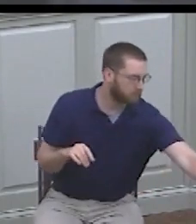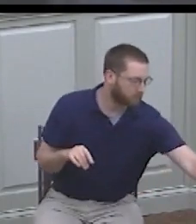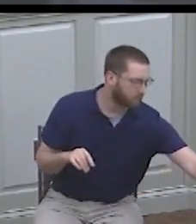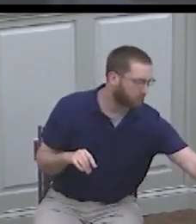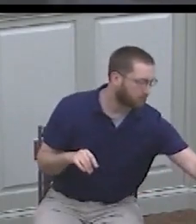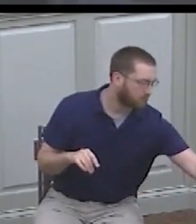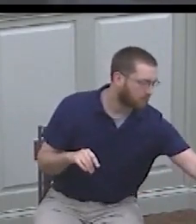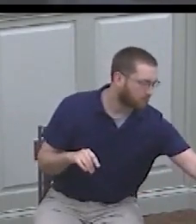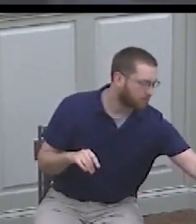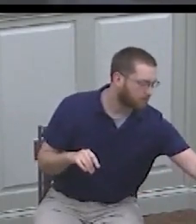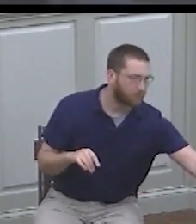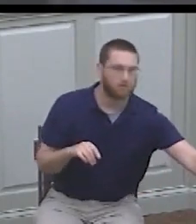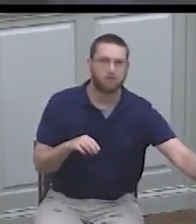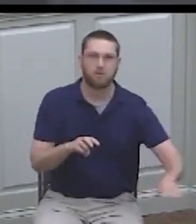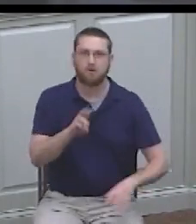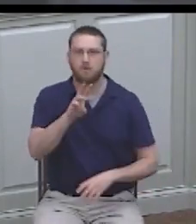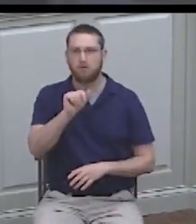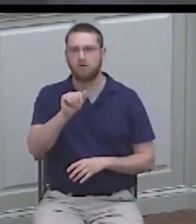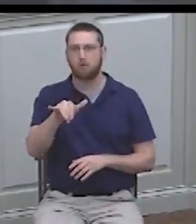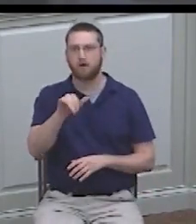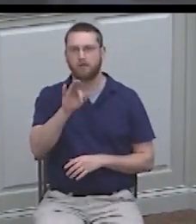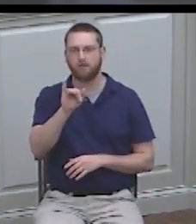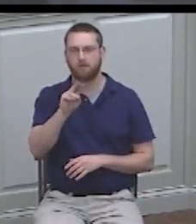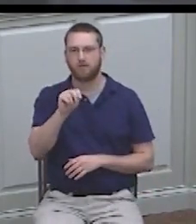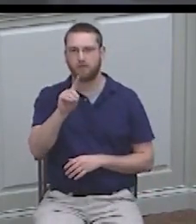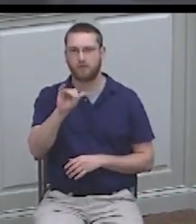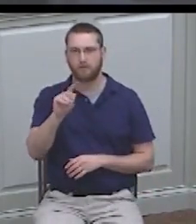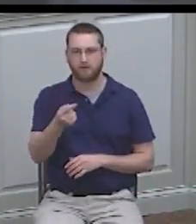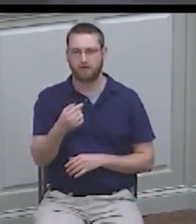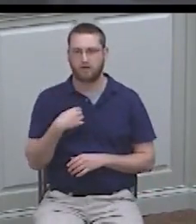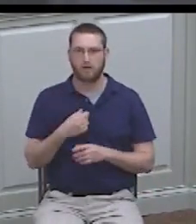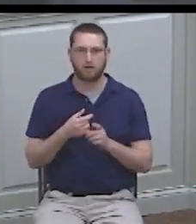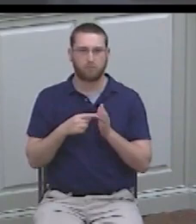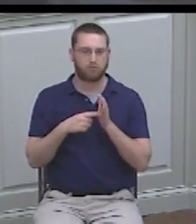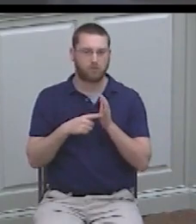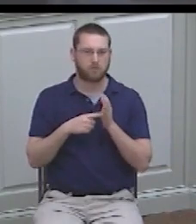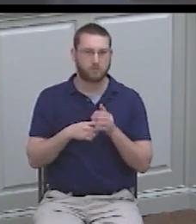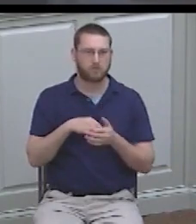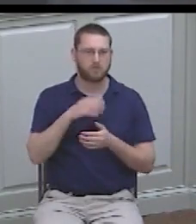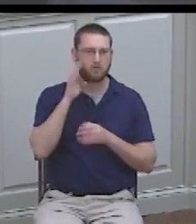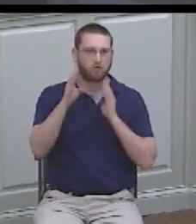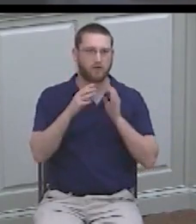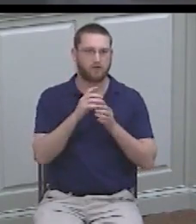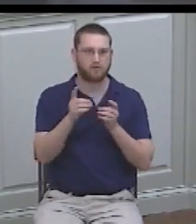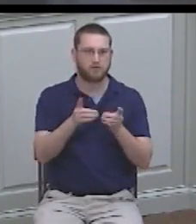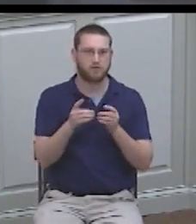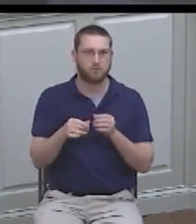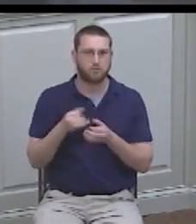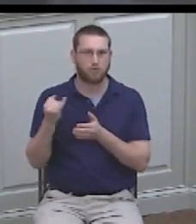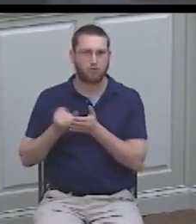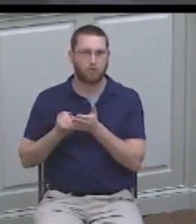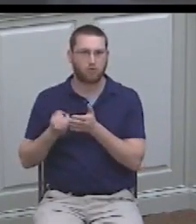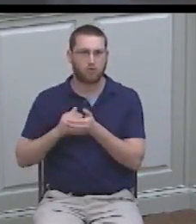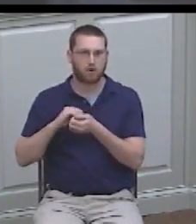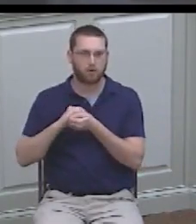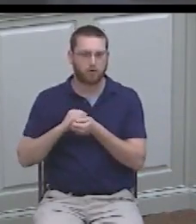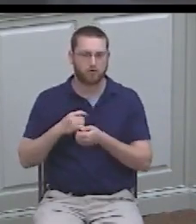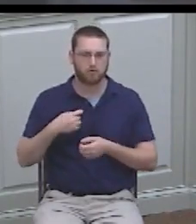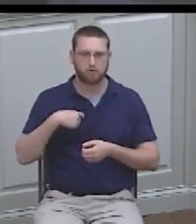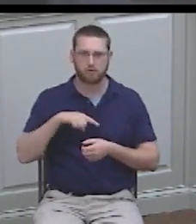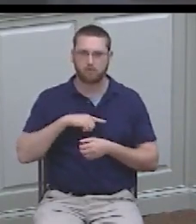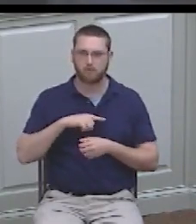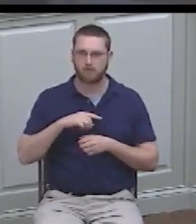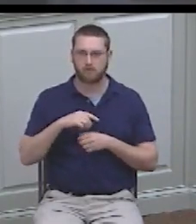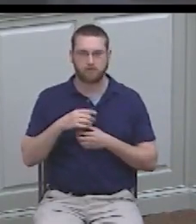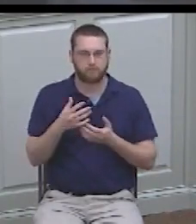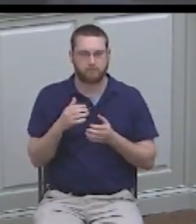I'm here representing the Creative District and the Art Partners. We comprise many of the larger cultural and arts organizations in